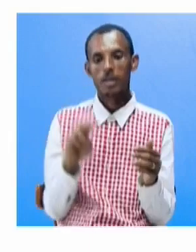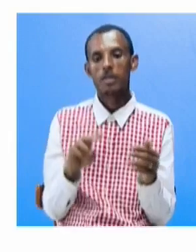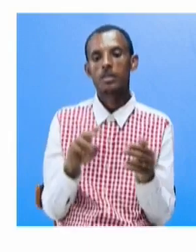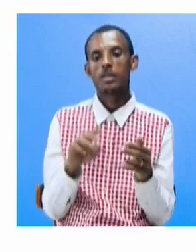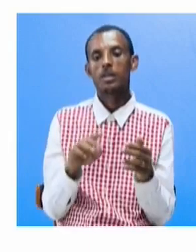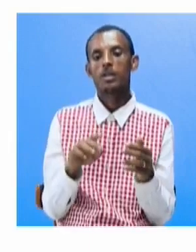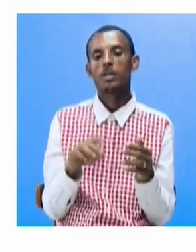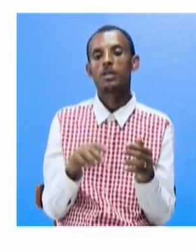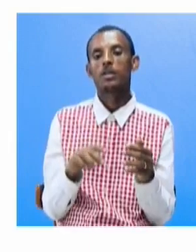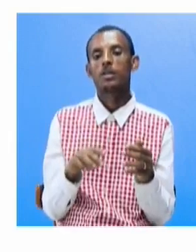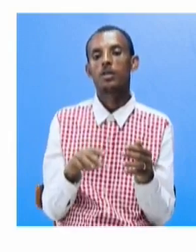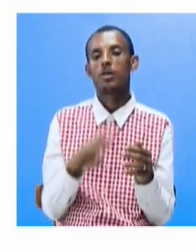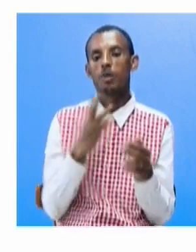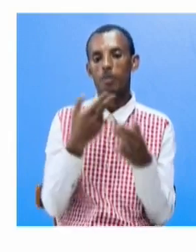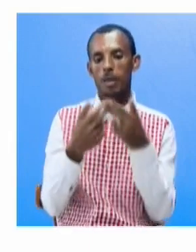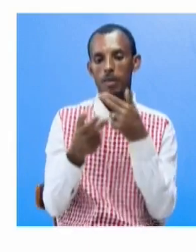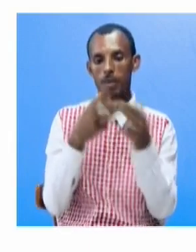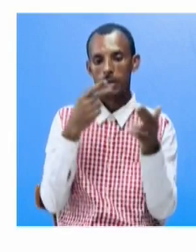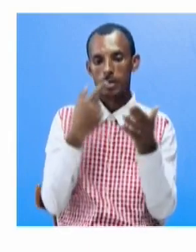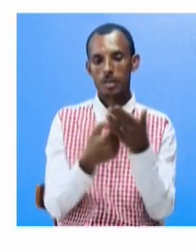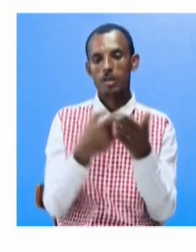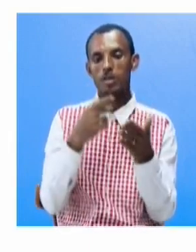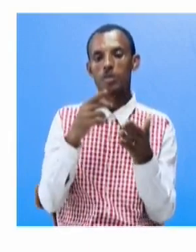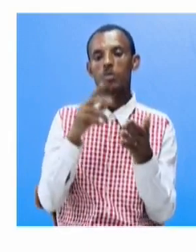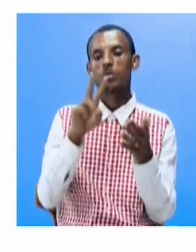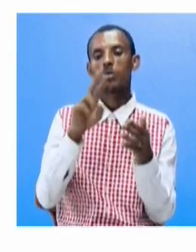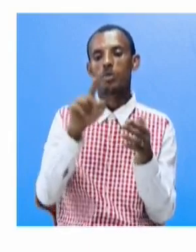these two, when you multiply these two, you have